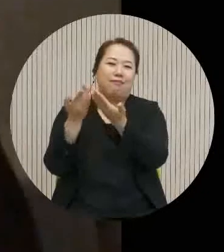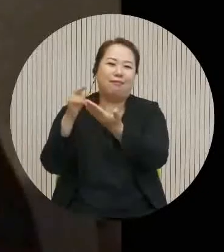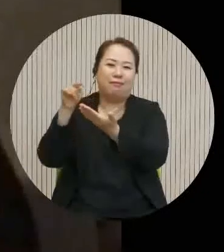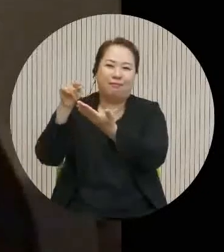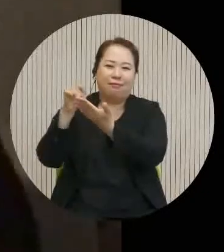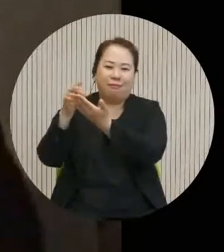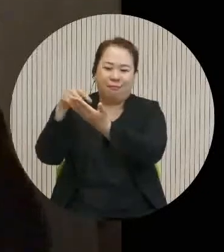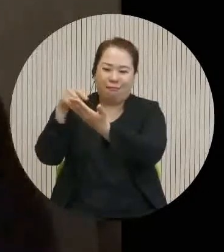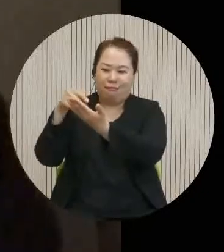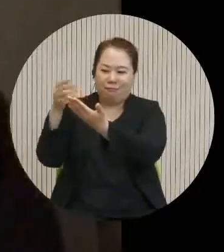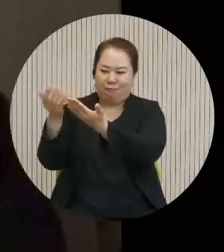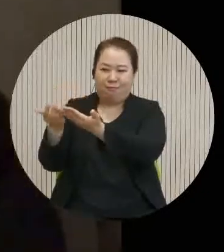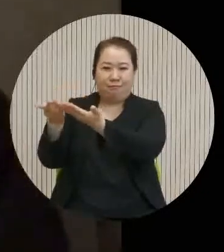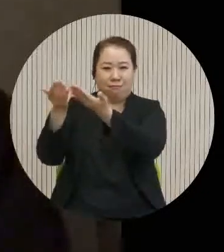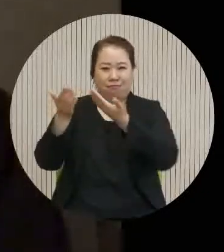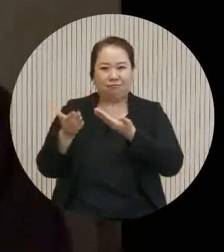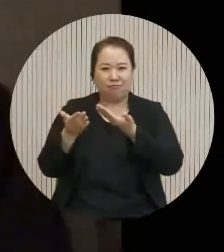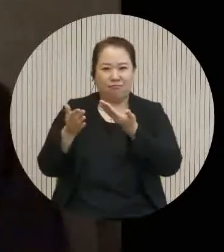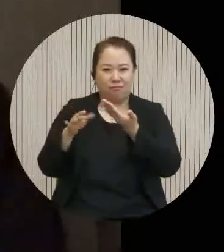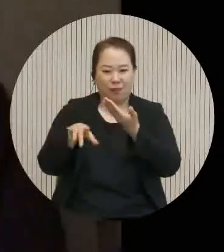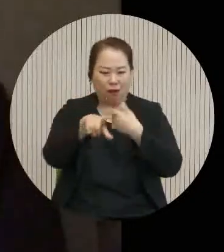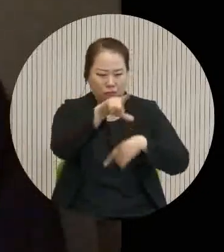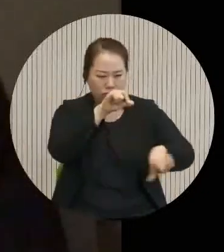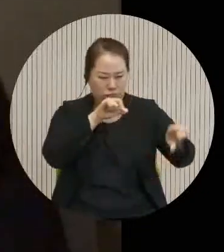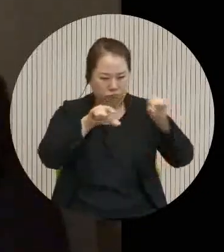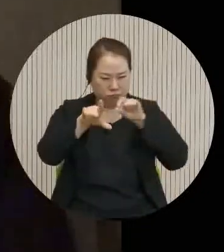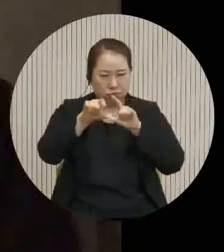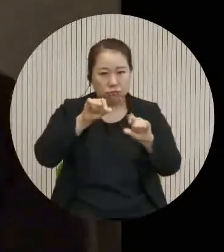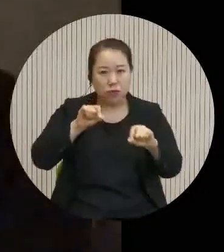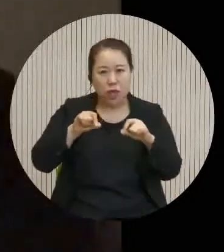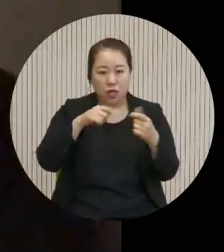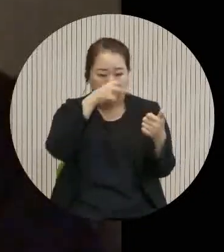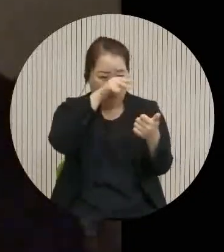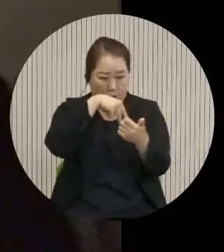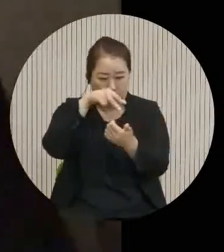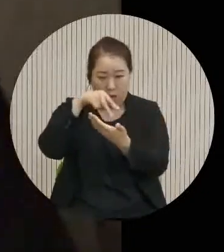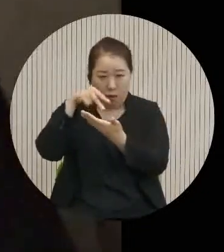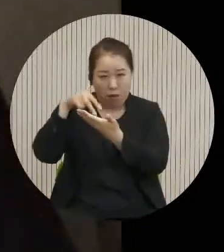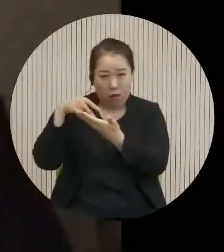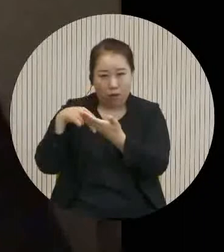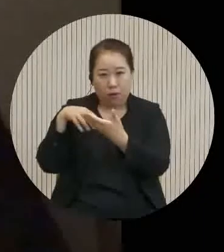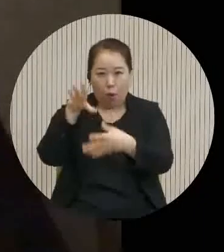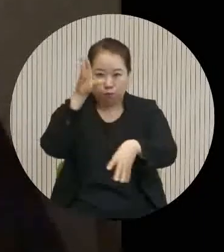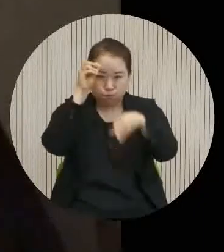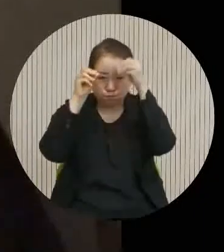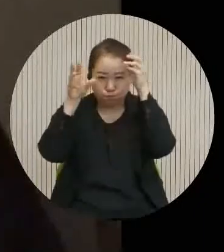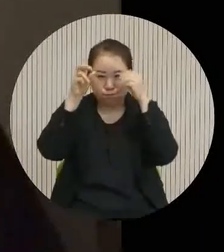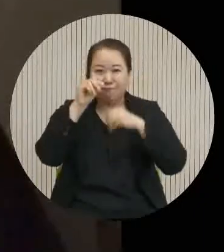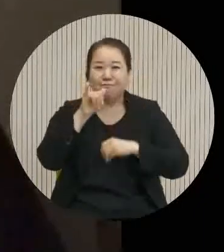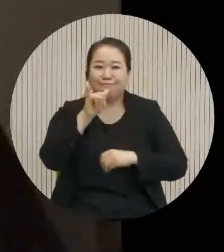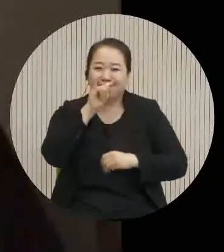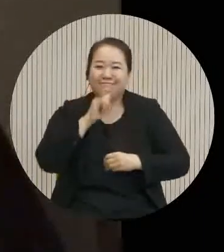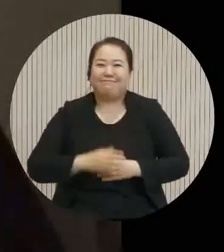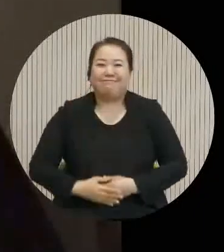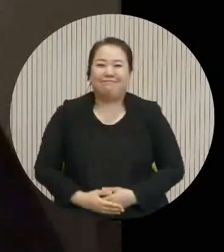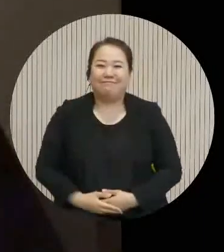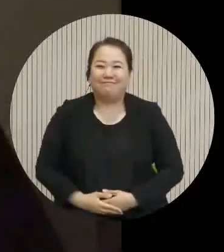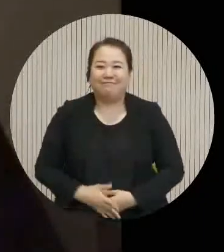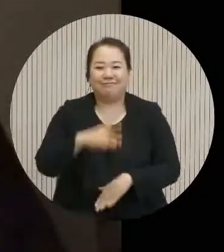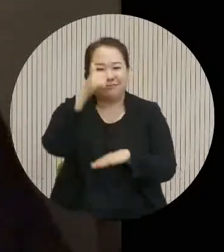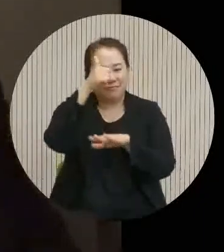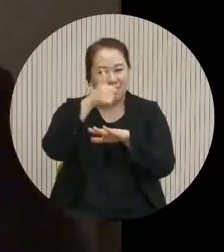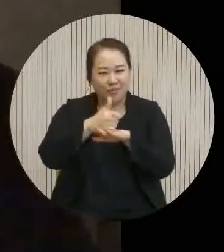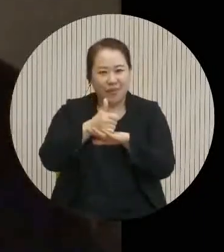supply of unreturned library books. As long as I showed up for the last few weeks of classes to take the